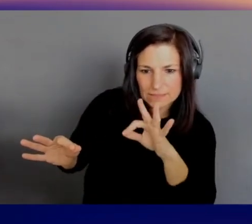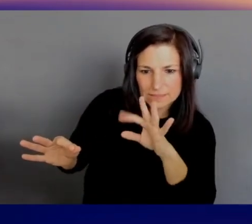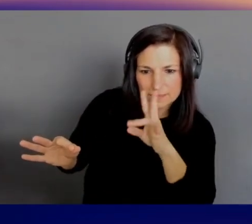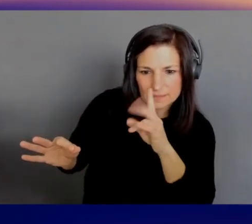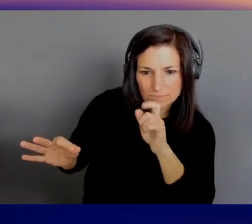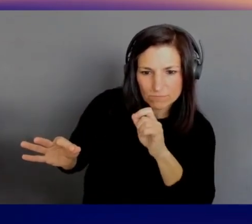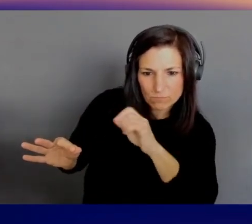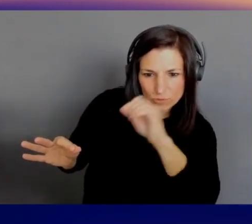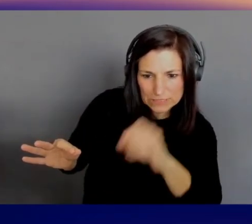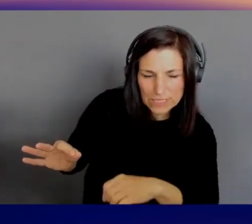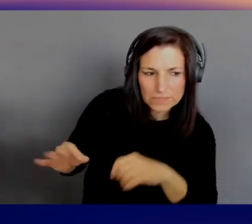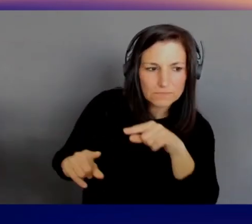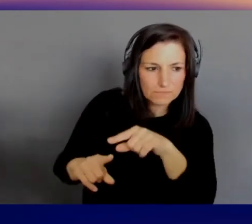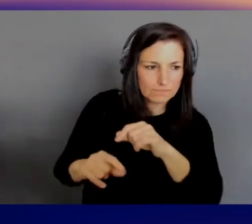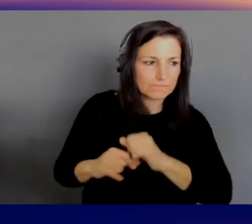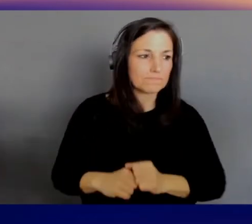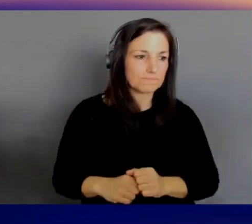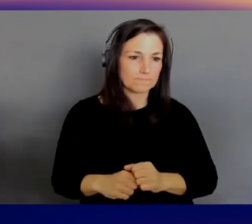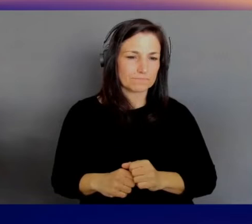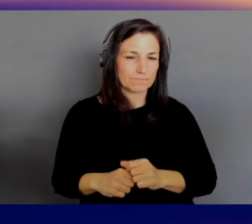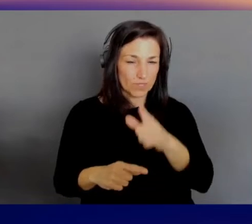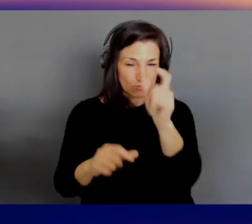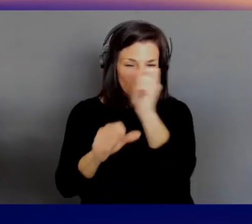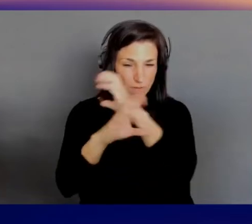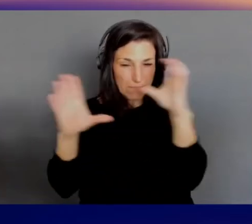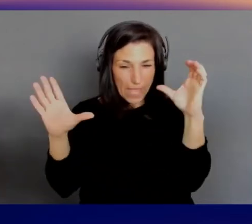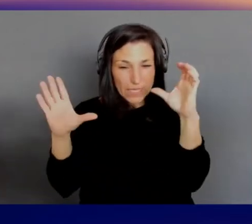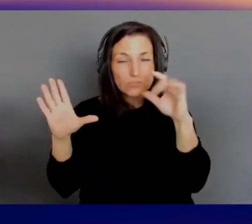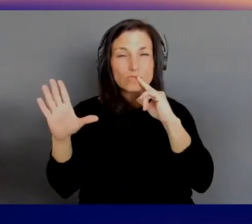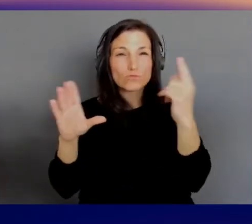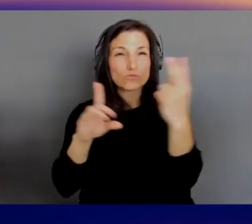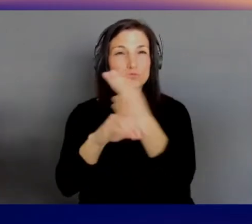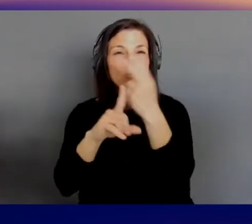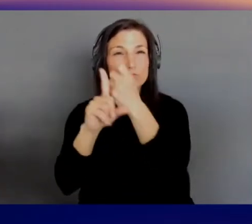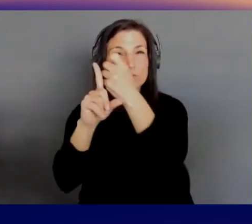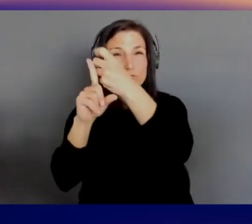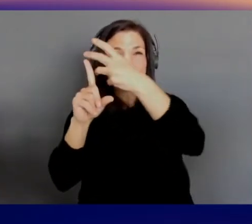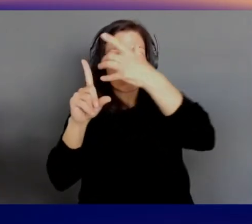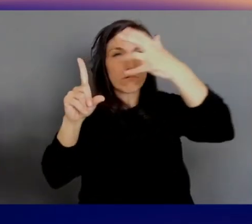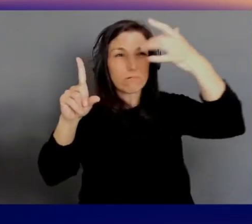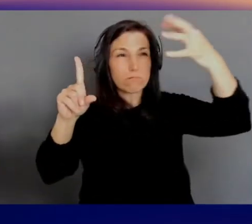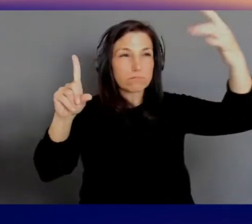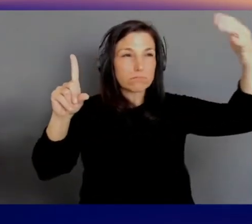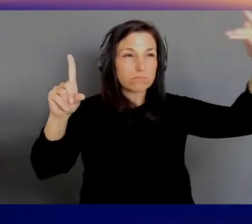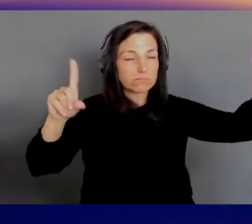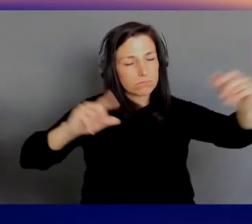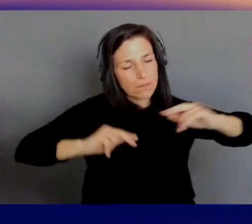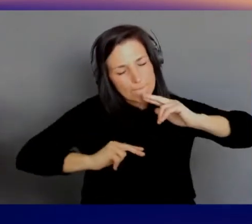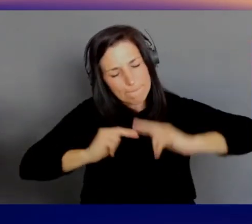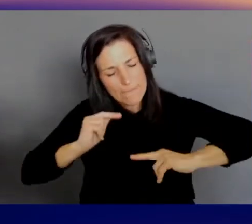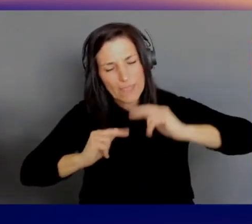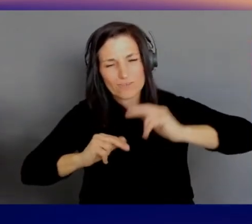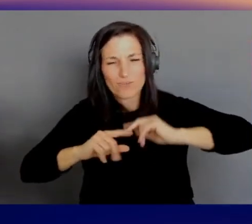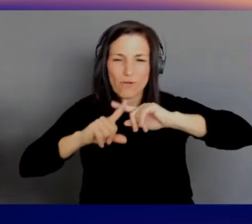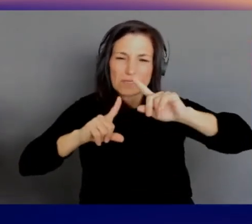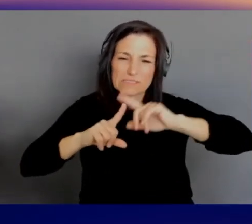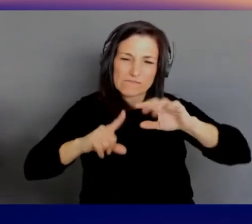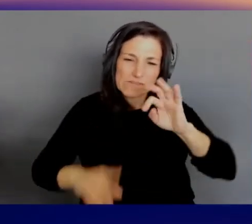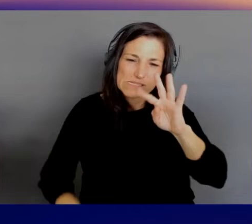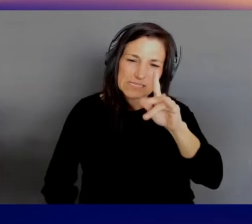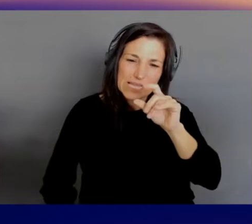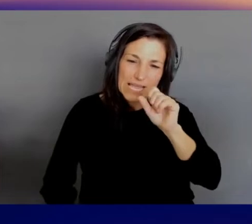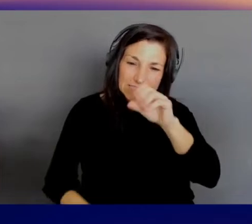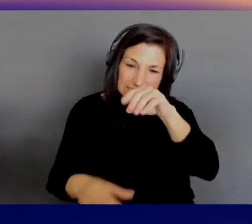So now imagine how you can grow with this, and you can build so many different tasks inside your state machine, and then you can